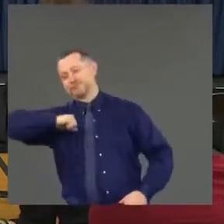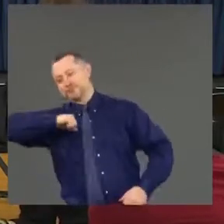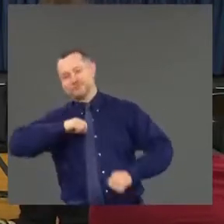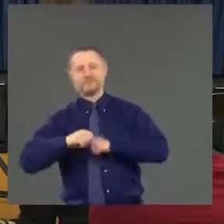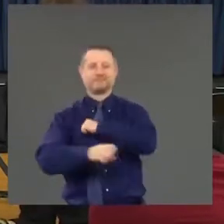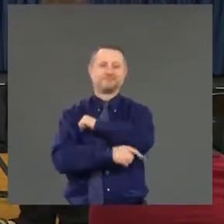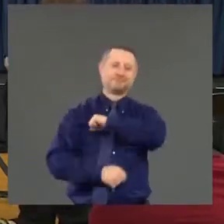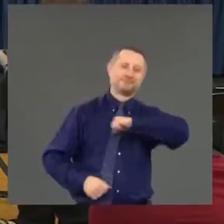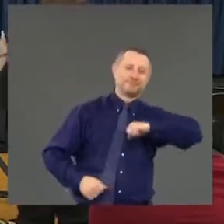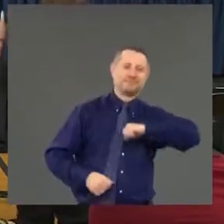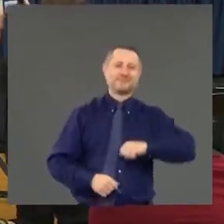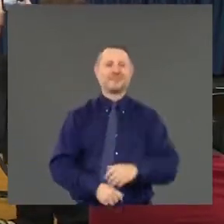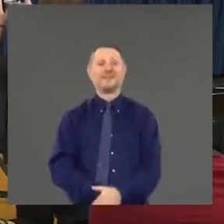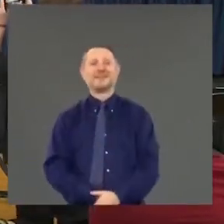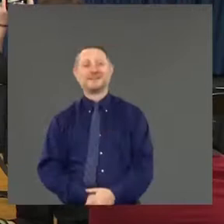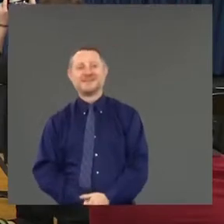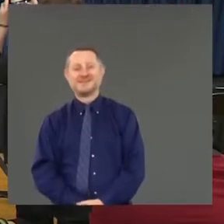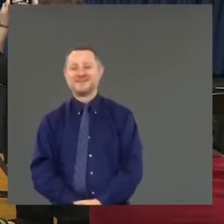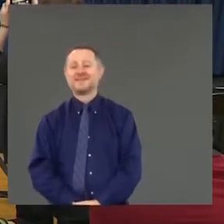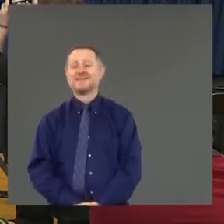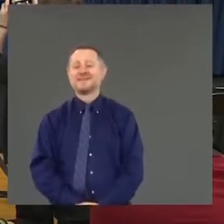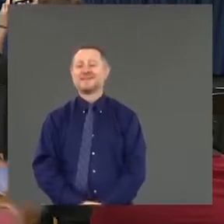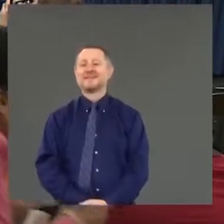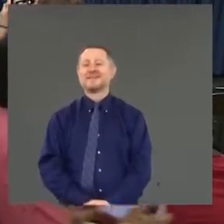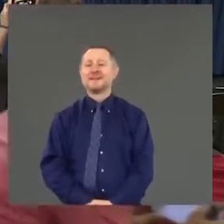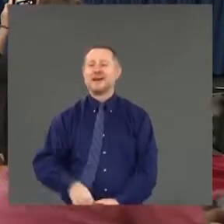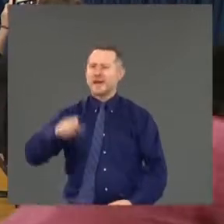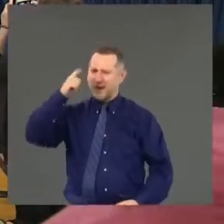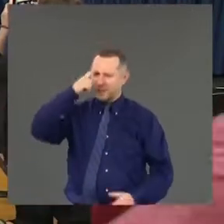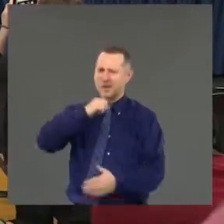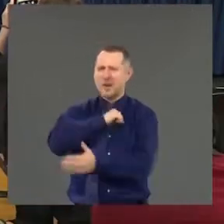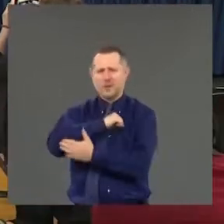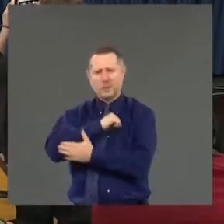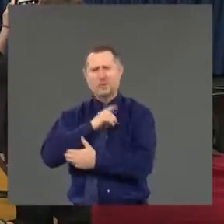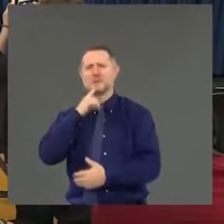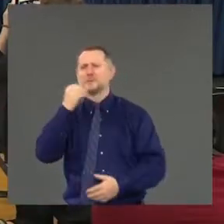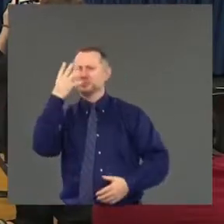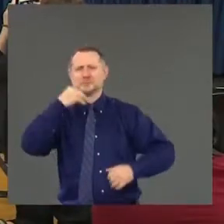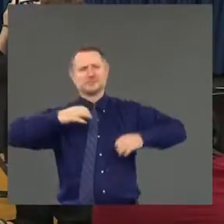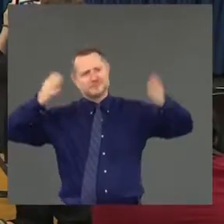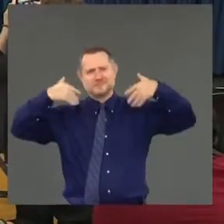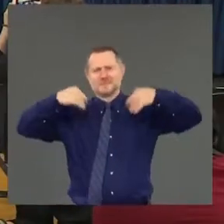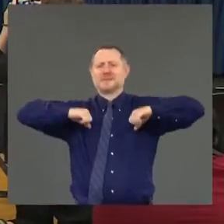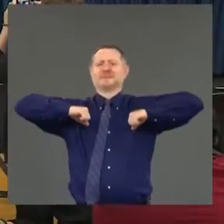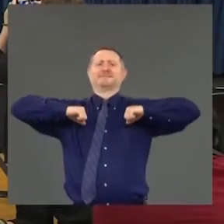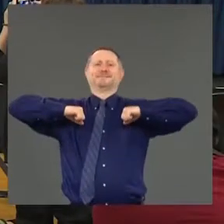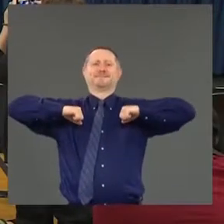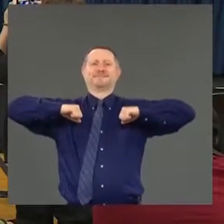Terrible. Let's take one picture like this.